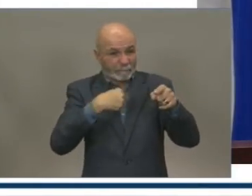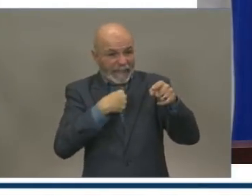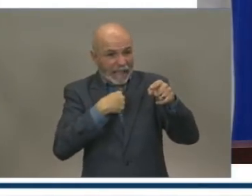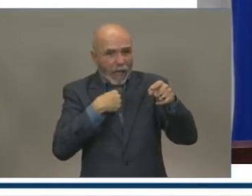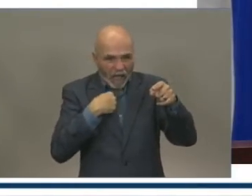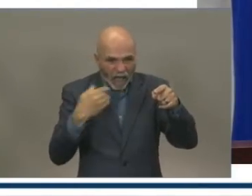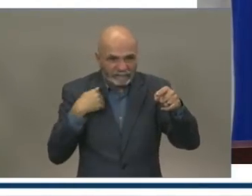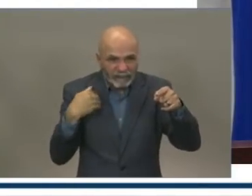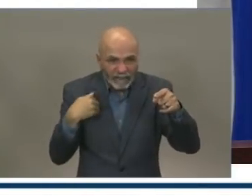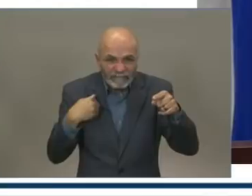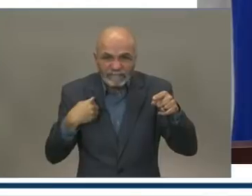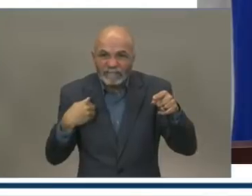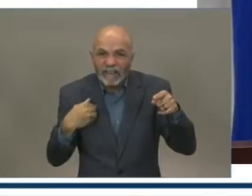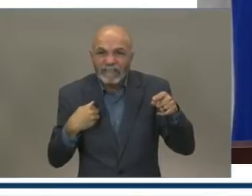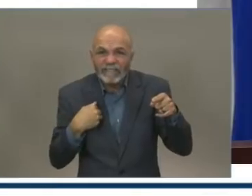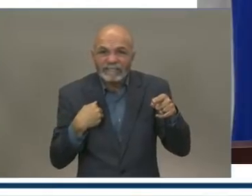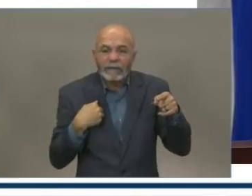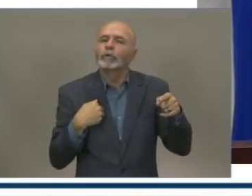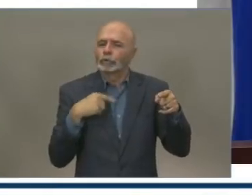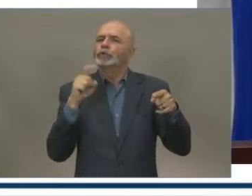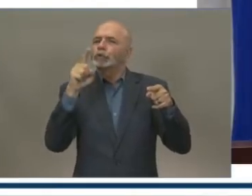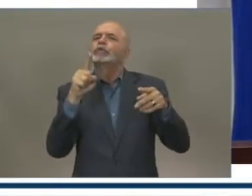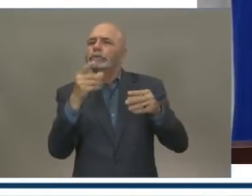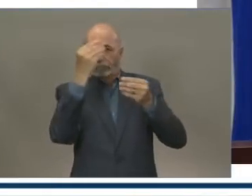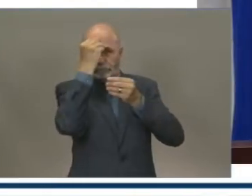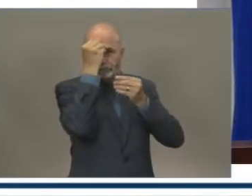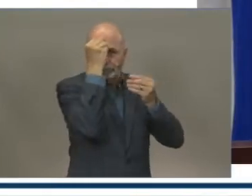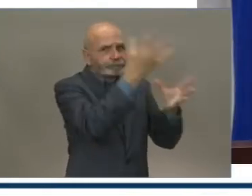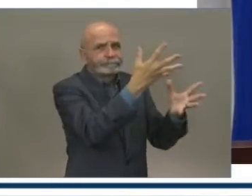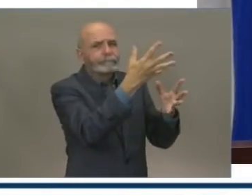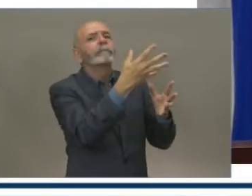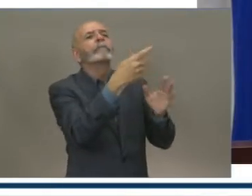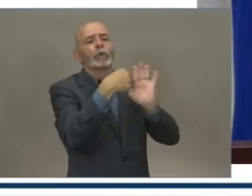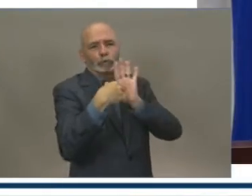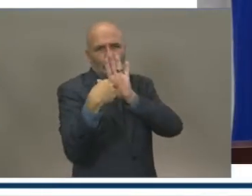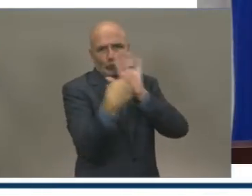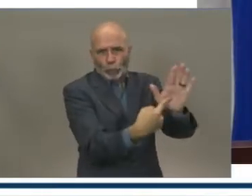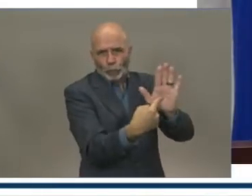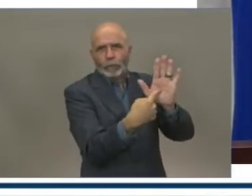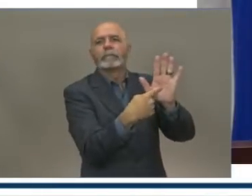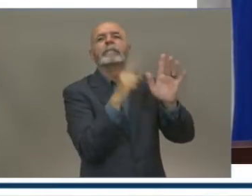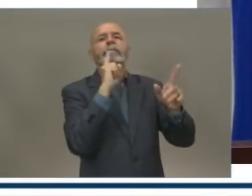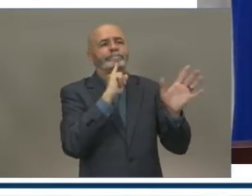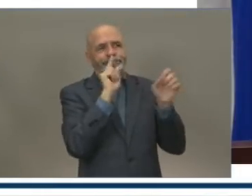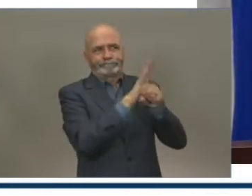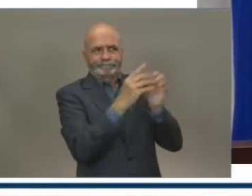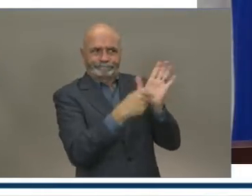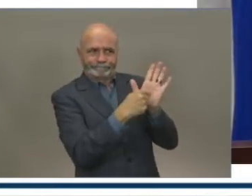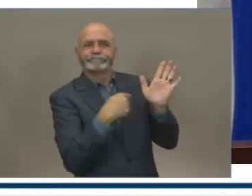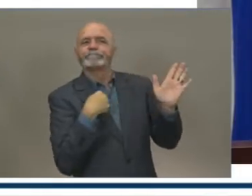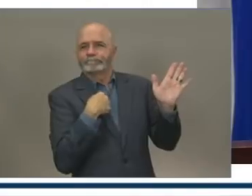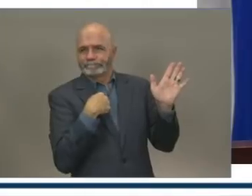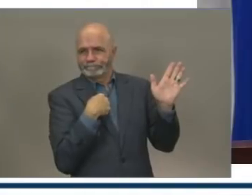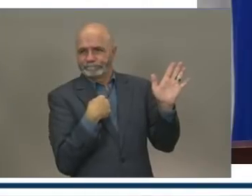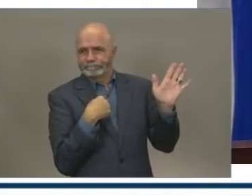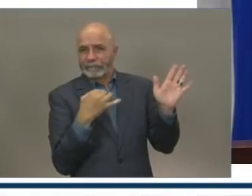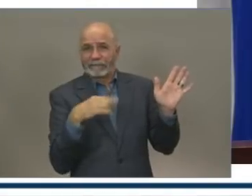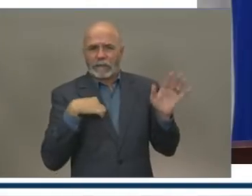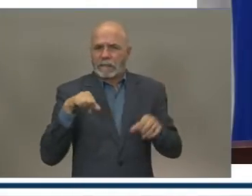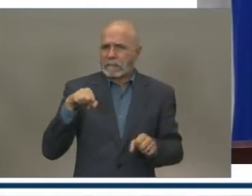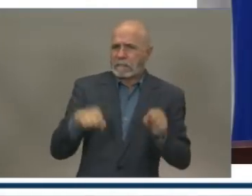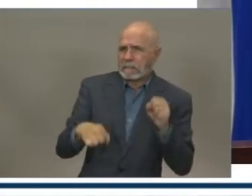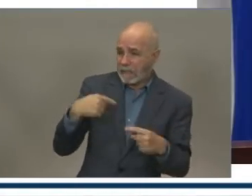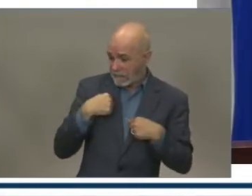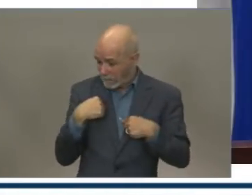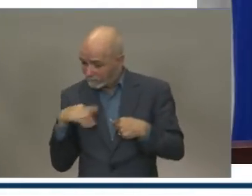you need to bring to the vaccine appointment to confirm this. If you're not sure, you can speak with your healthcare provider. They